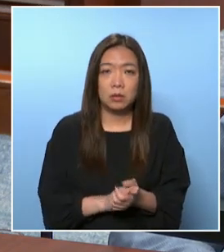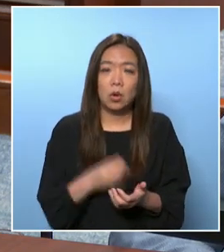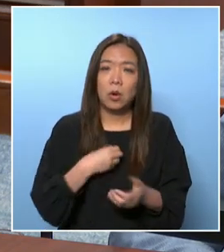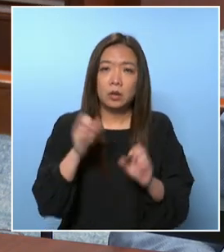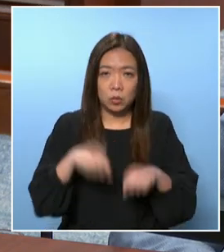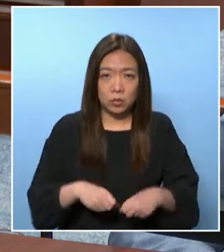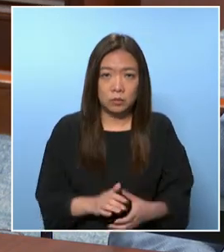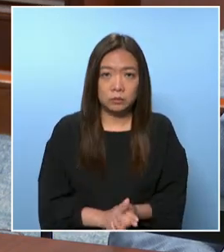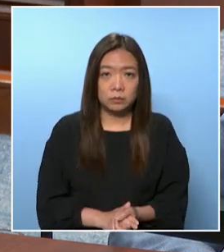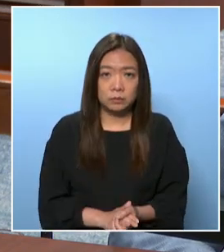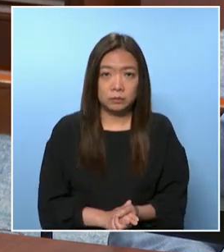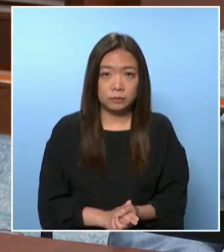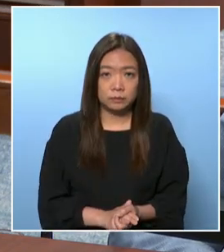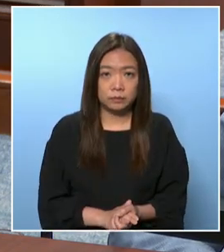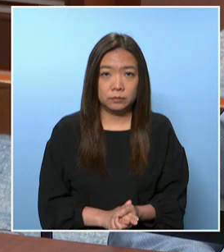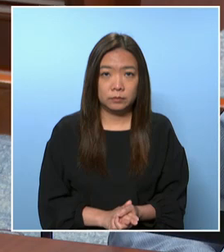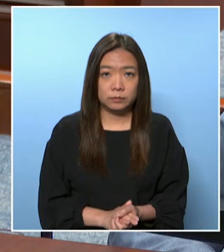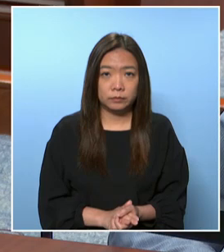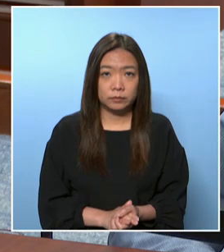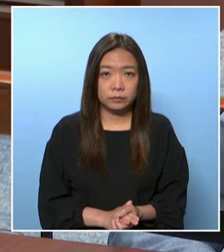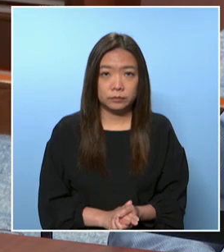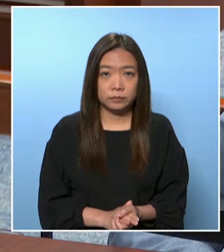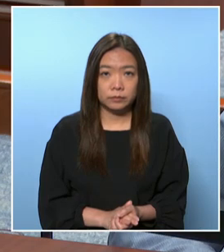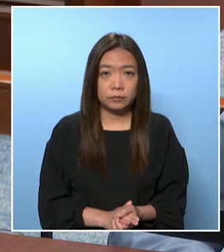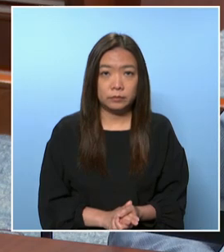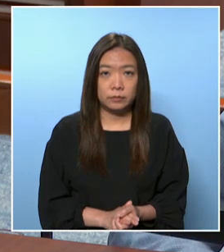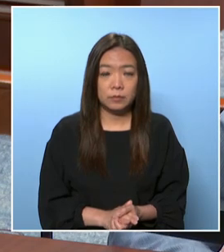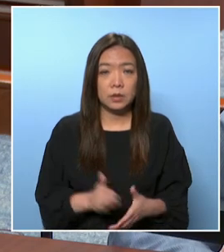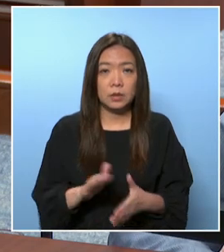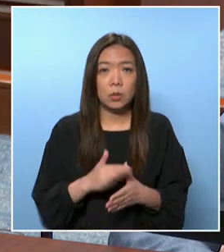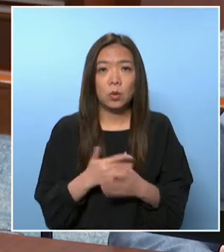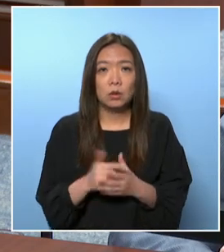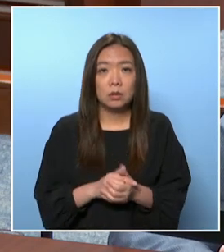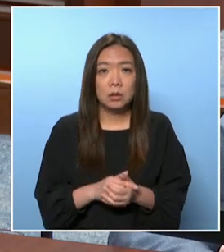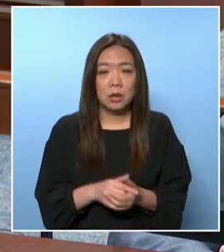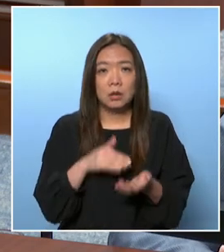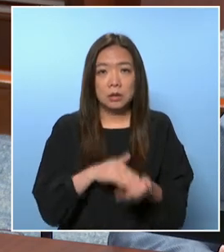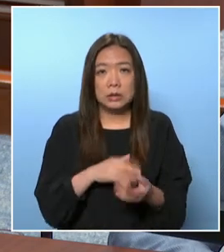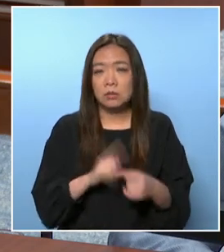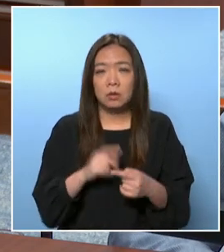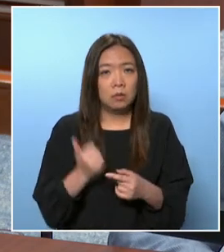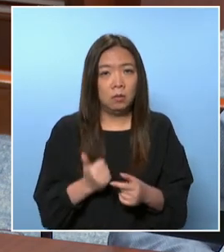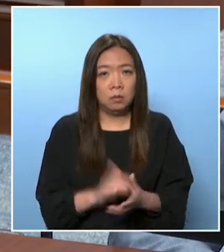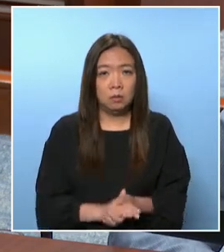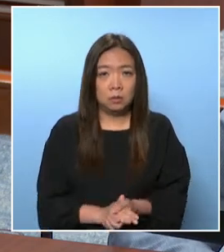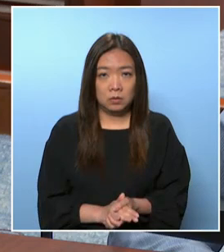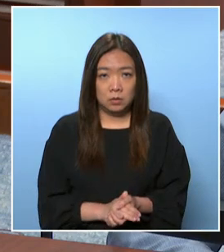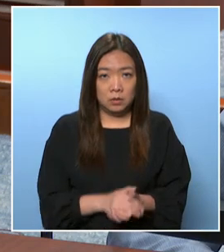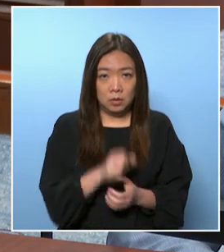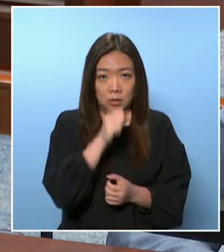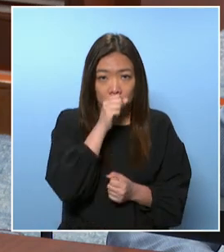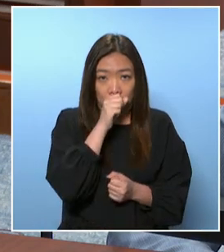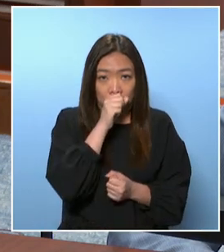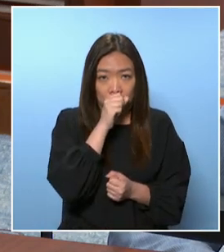consent, I think I can subscribe to this direction. The medical care system